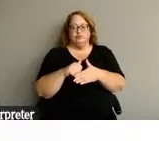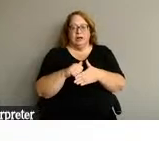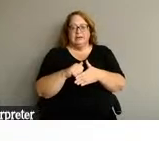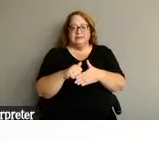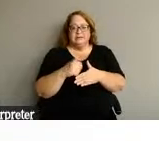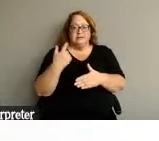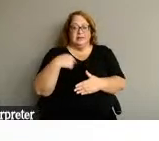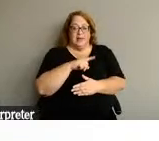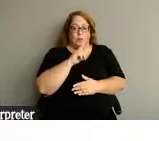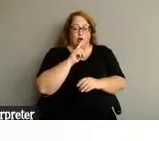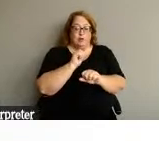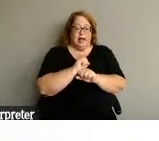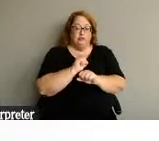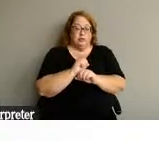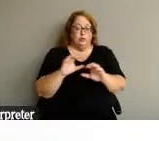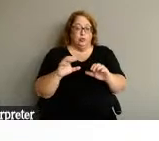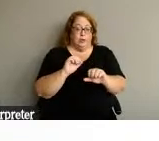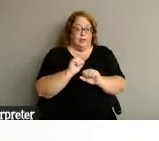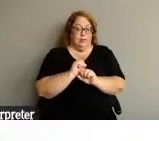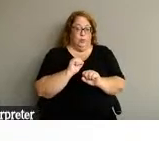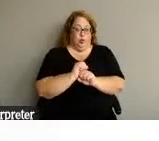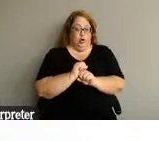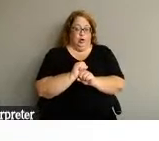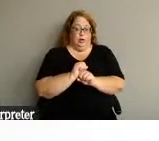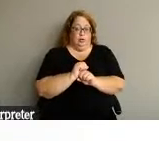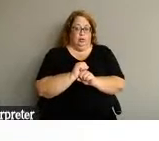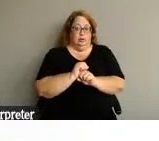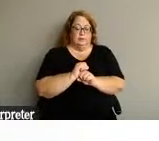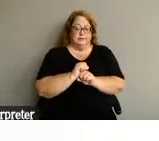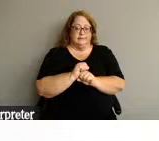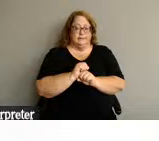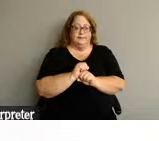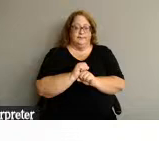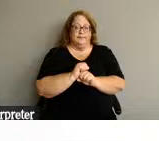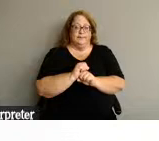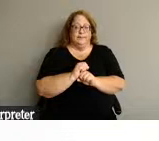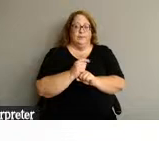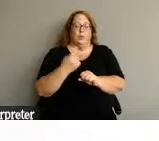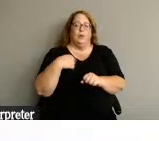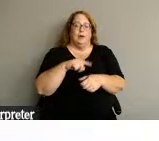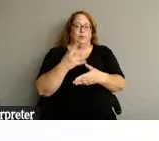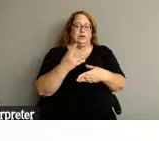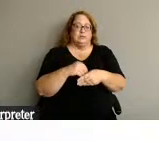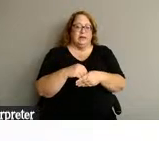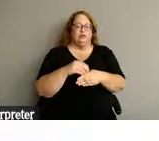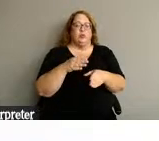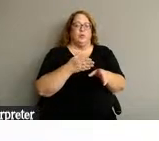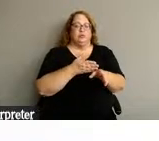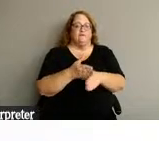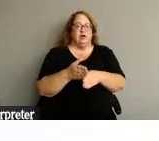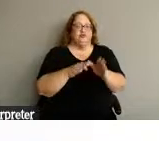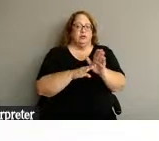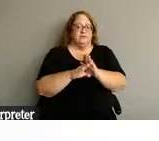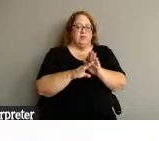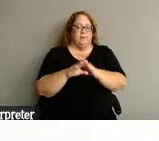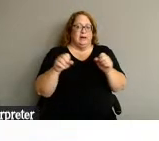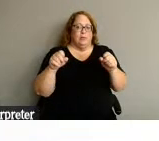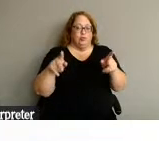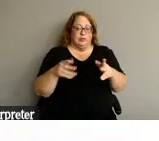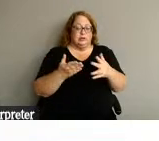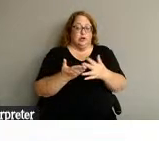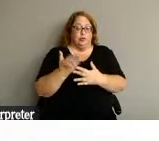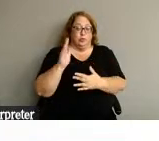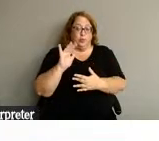practices that we are actually doing the work that we have, we participated in those professional development opportunities. And